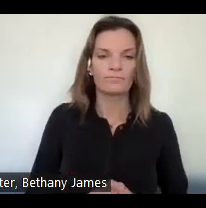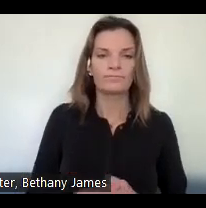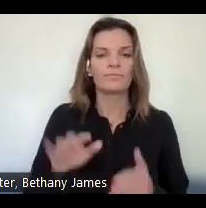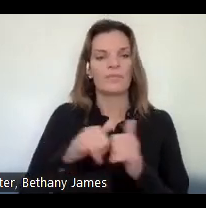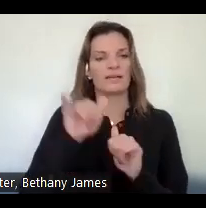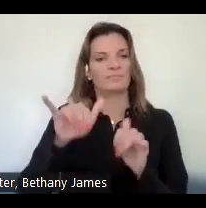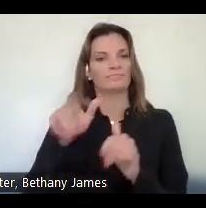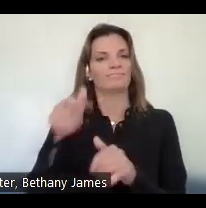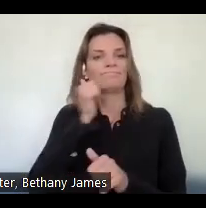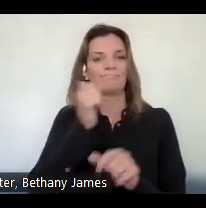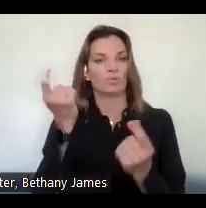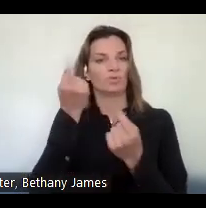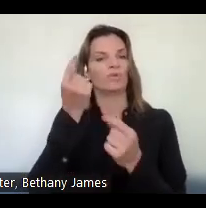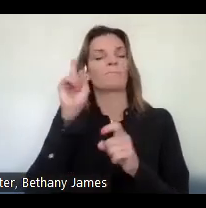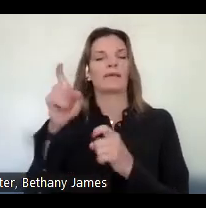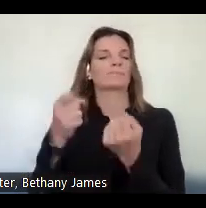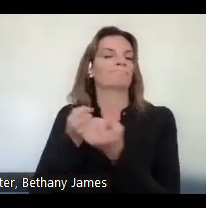daily.